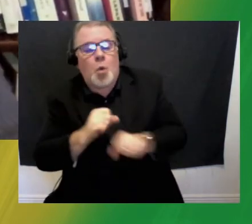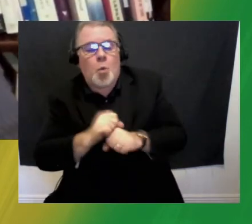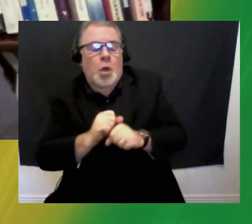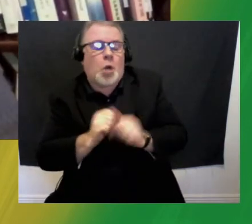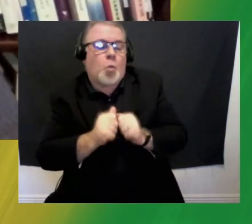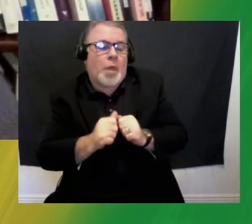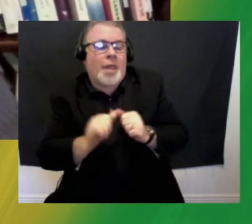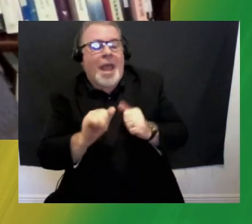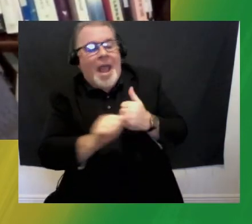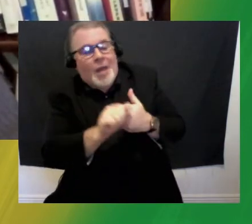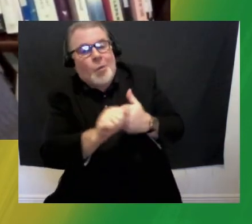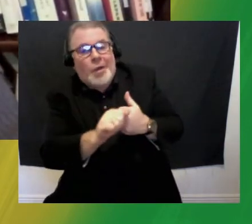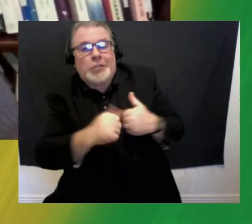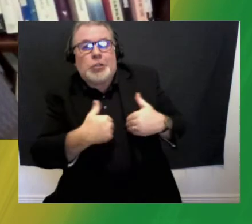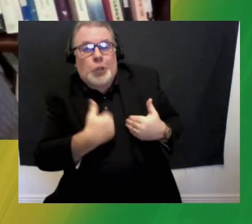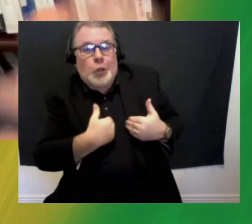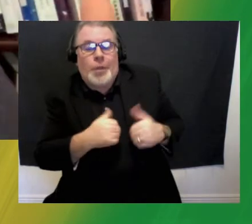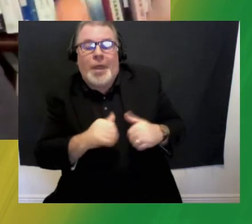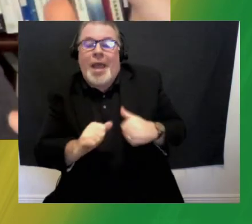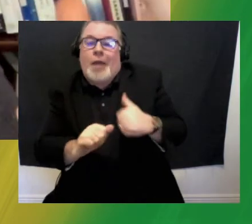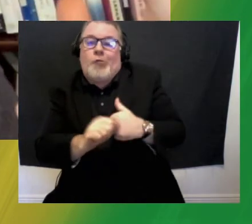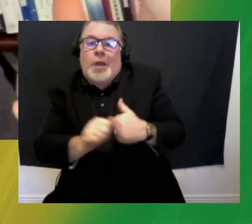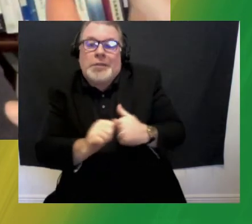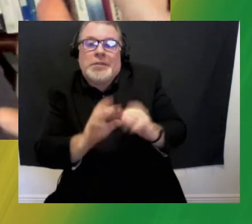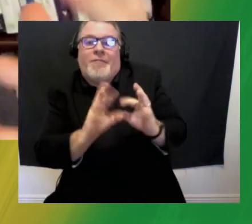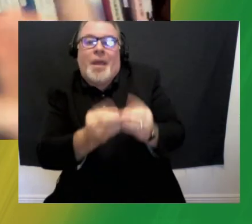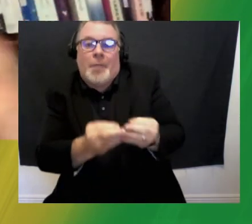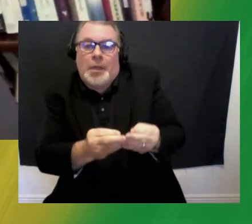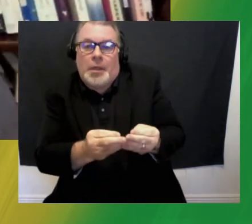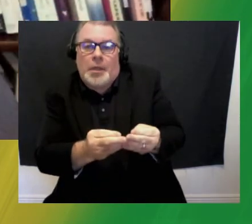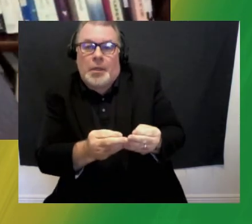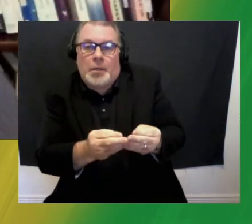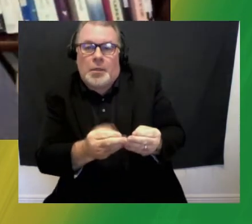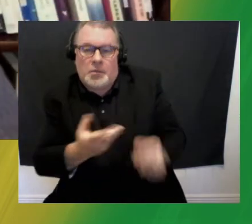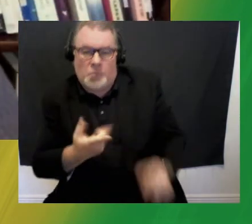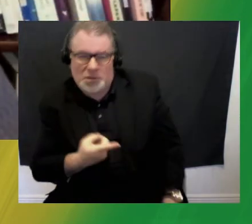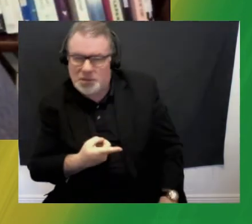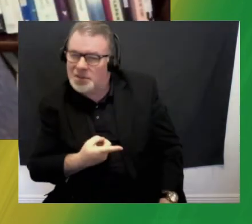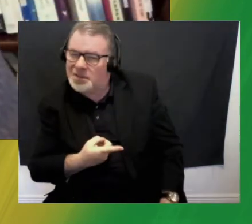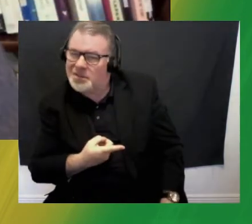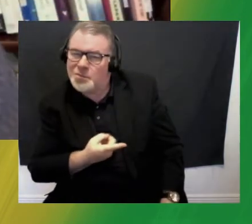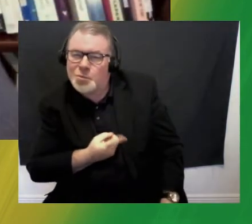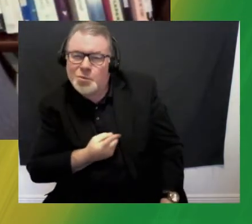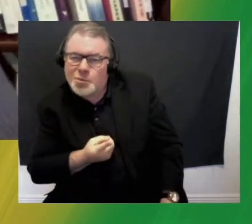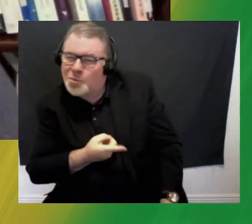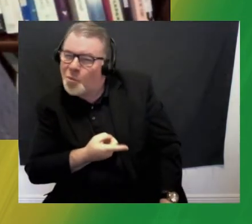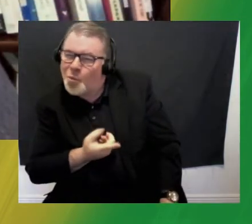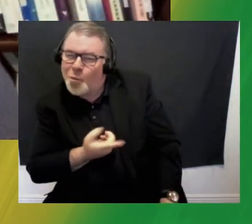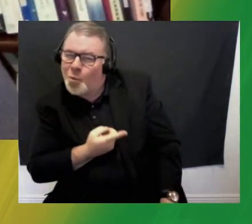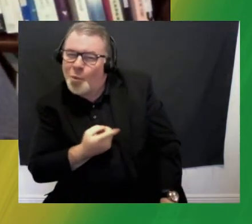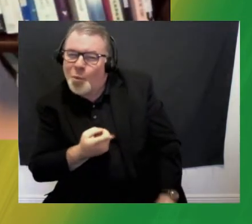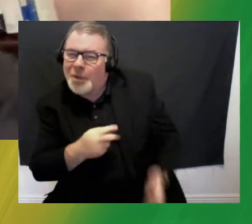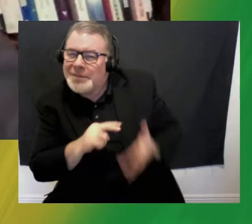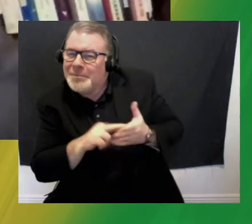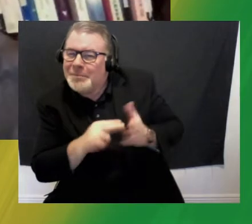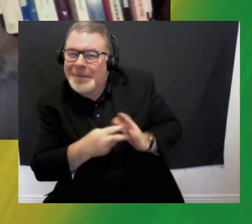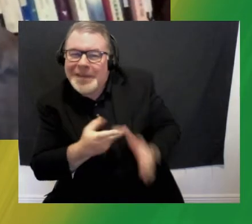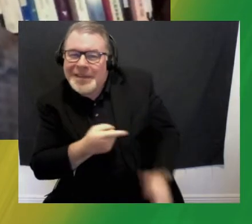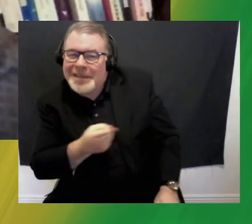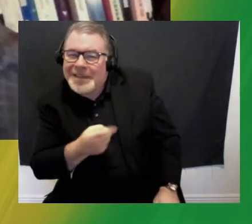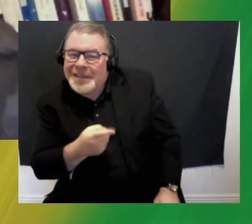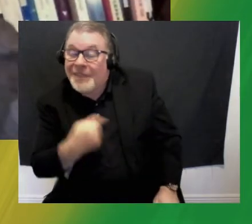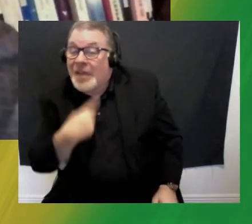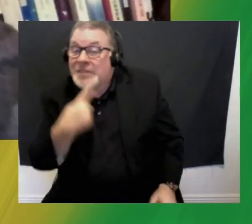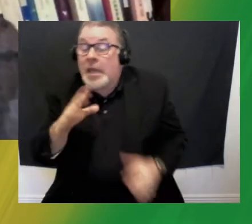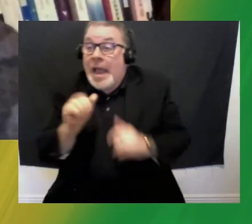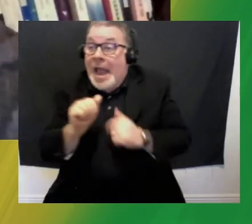and at-risk families. What is that? What is it? What does that mean? If I say this is at-risk